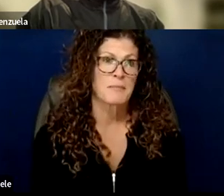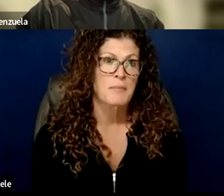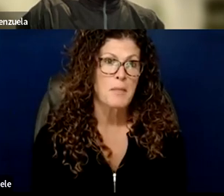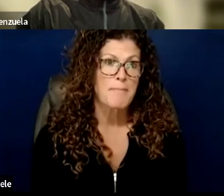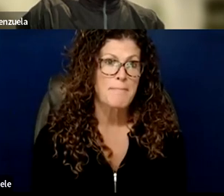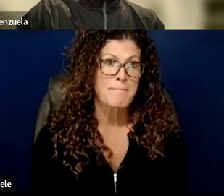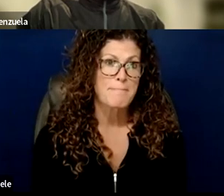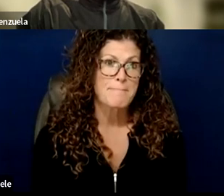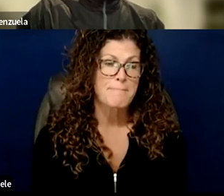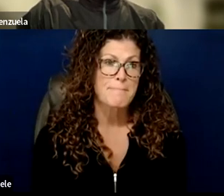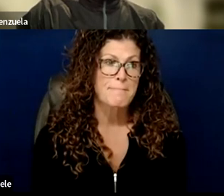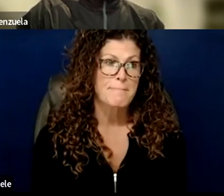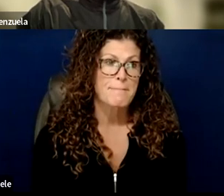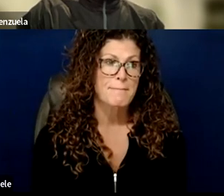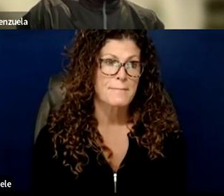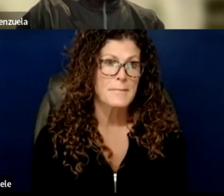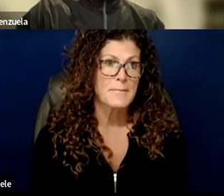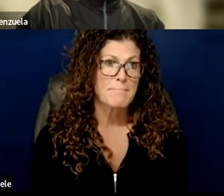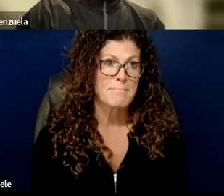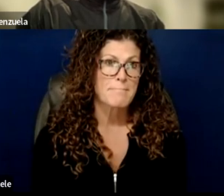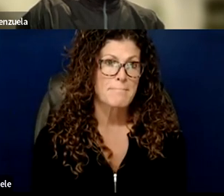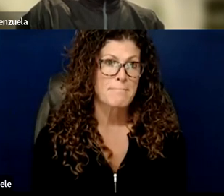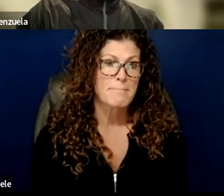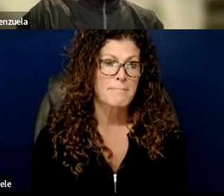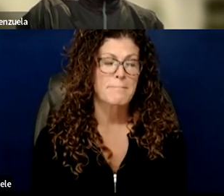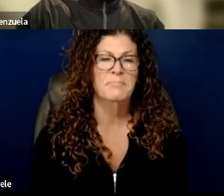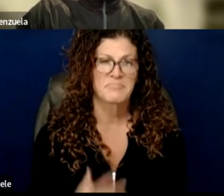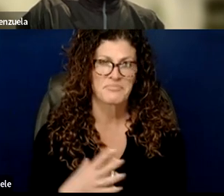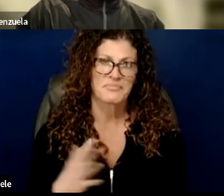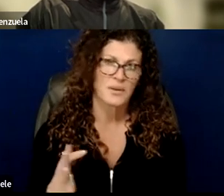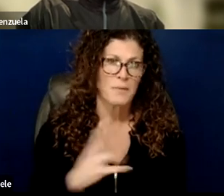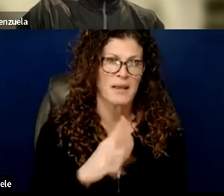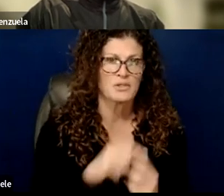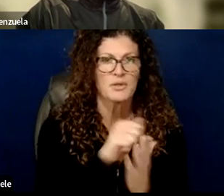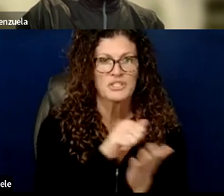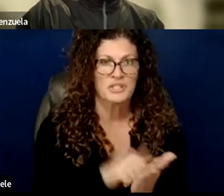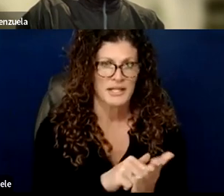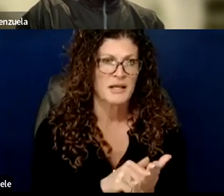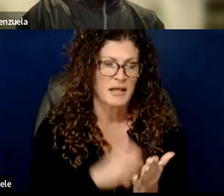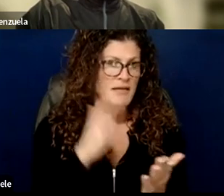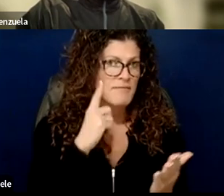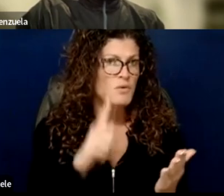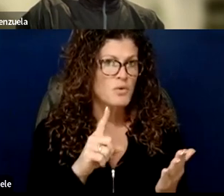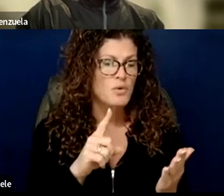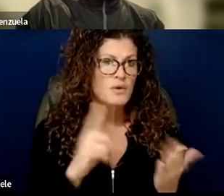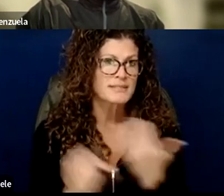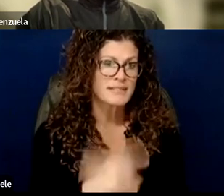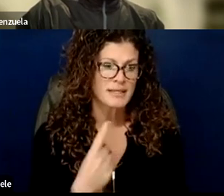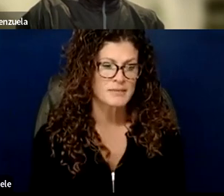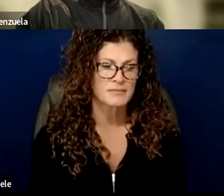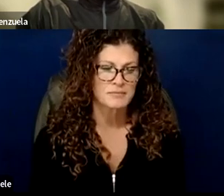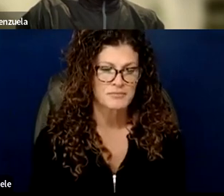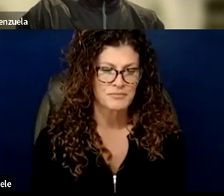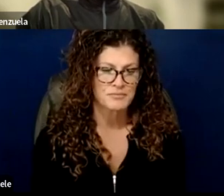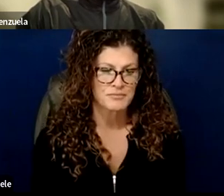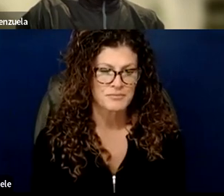why don't we at this point return to our regularly scheduled matters for the day? And then